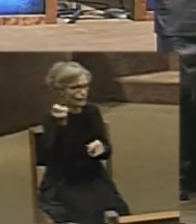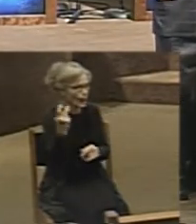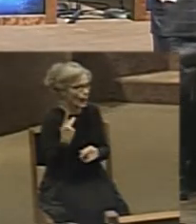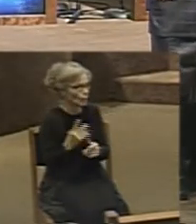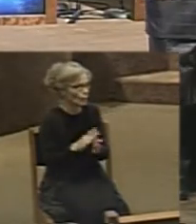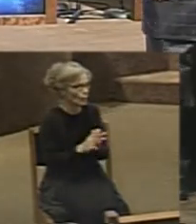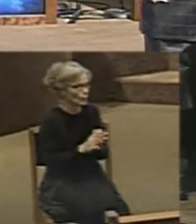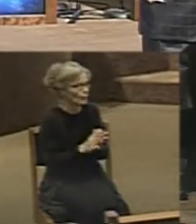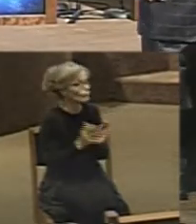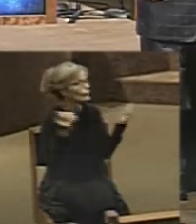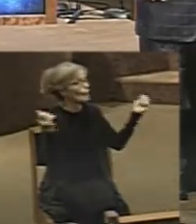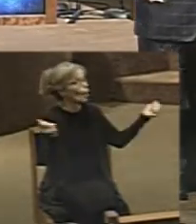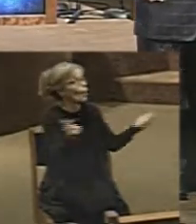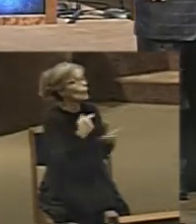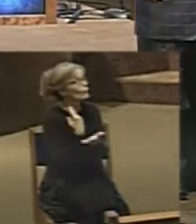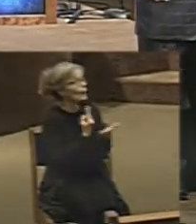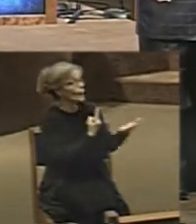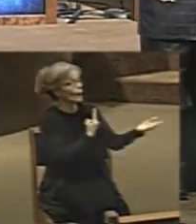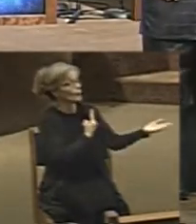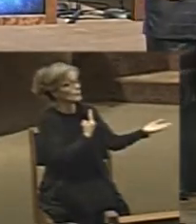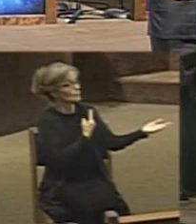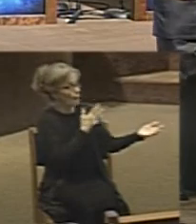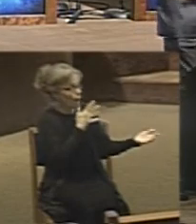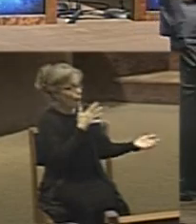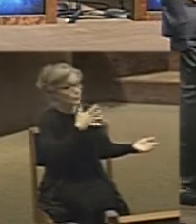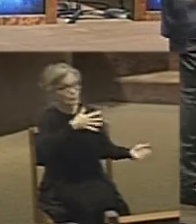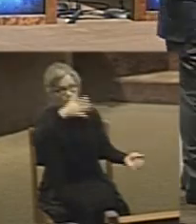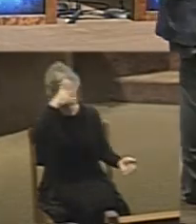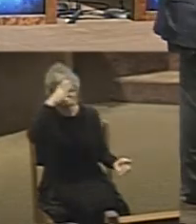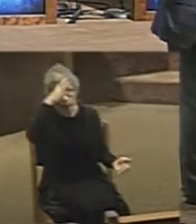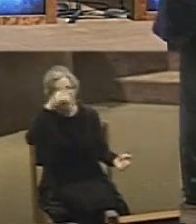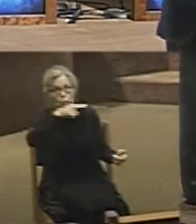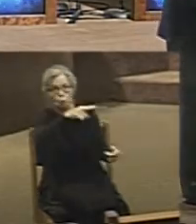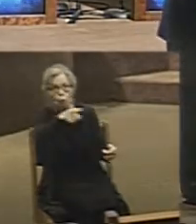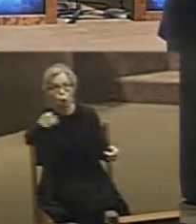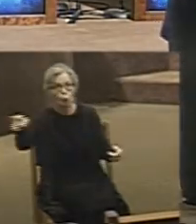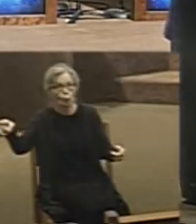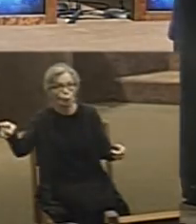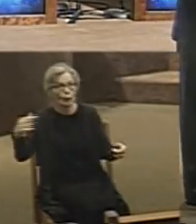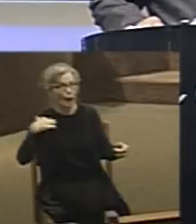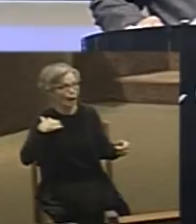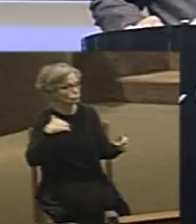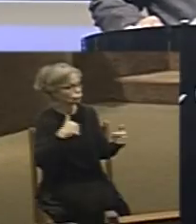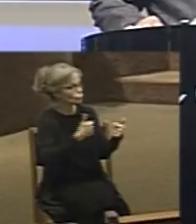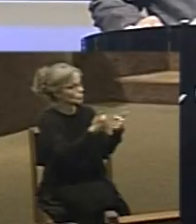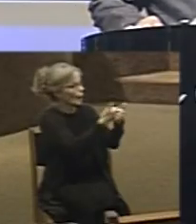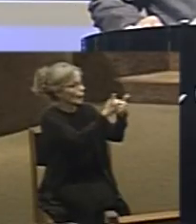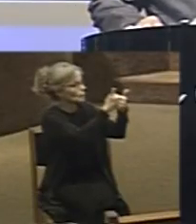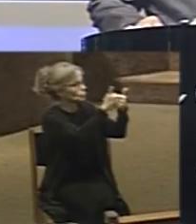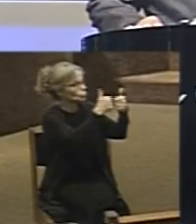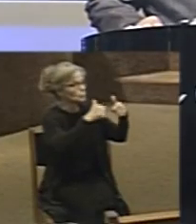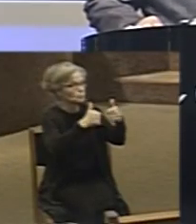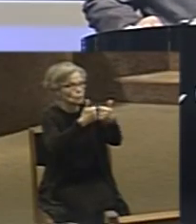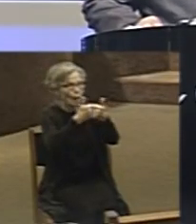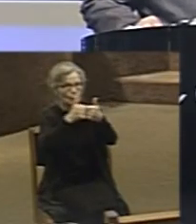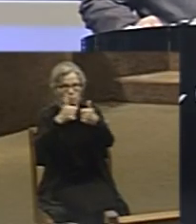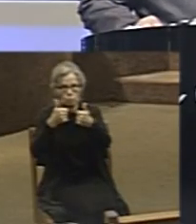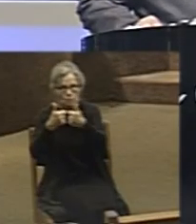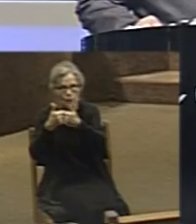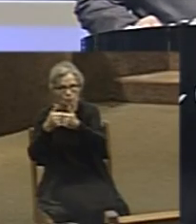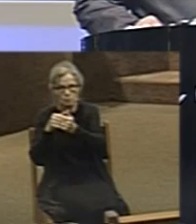All of us who are parents have faced challenges.